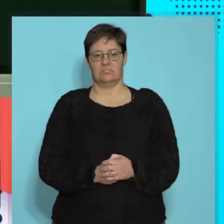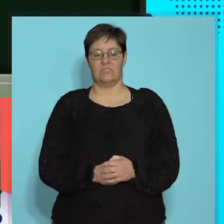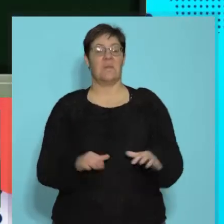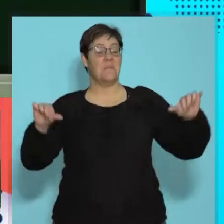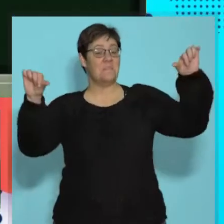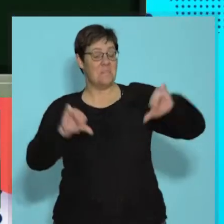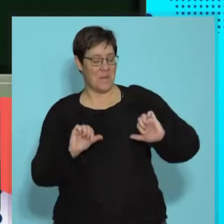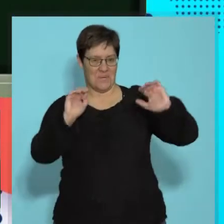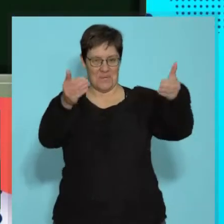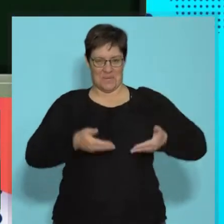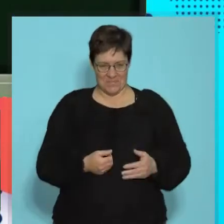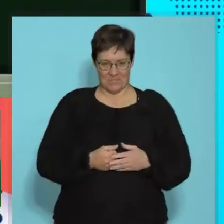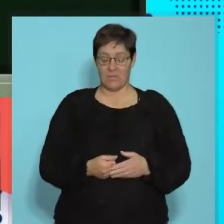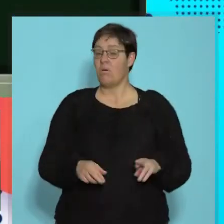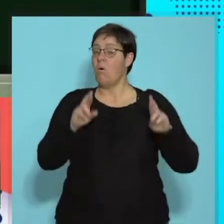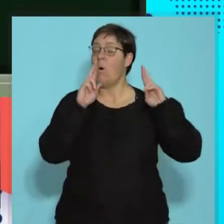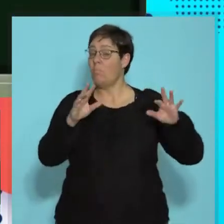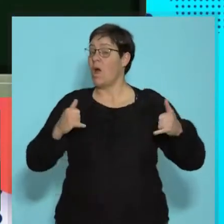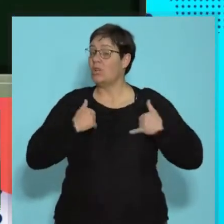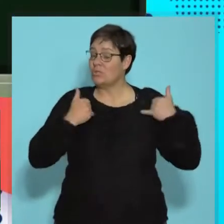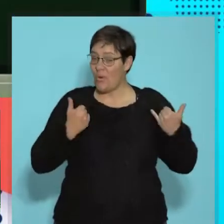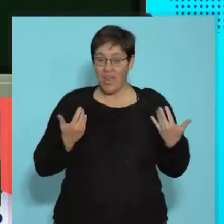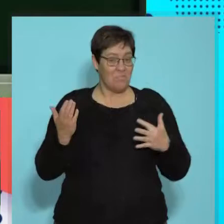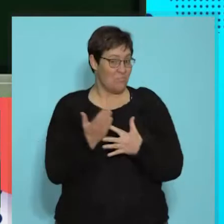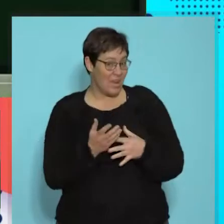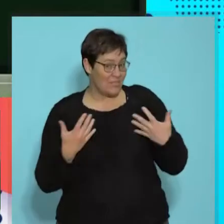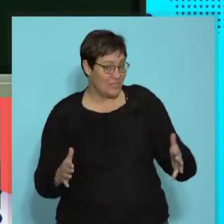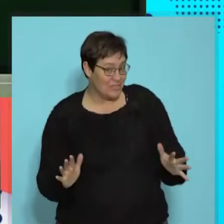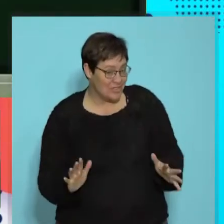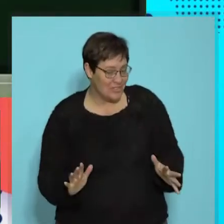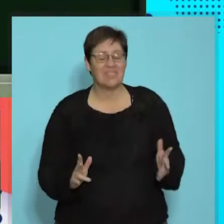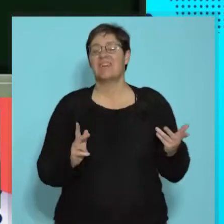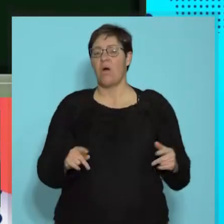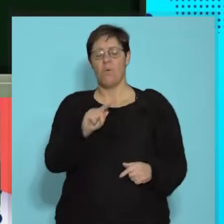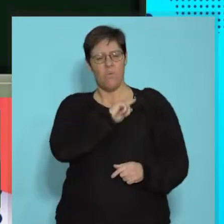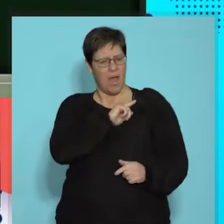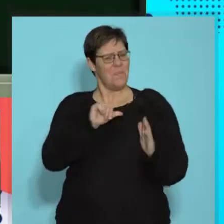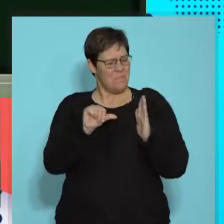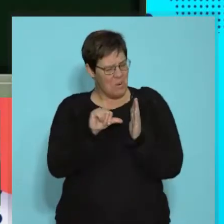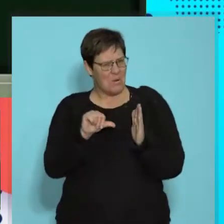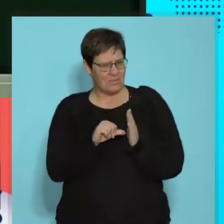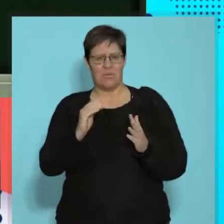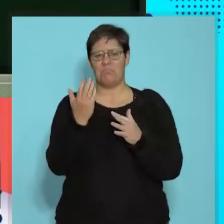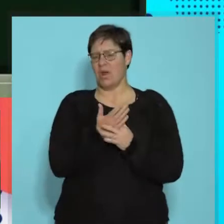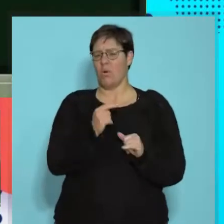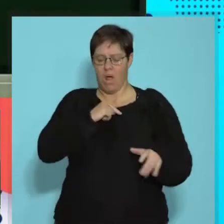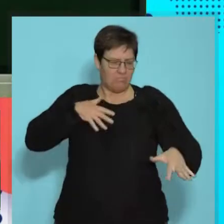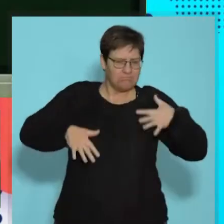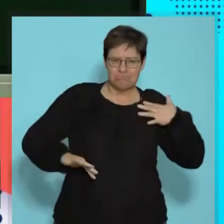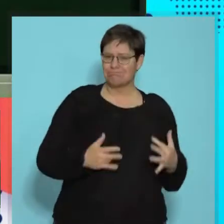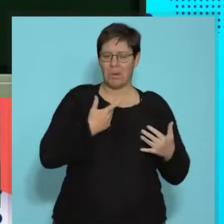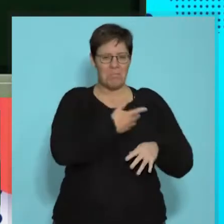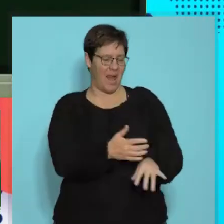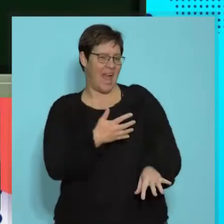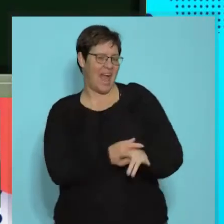Welcome back, Life Sciences. I hope you enjoyed your break. As I always say to you, it's really important just to get the blood flowing, to